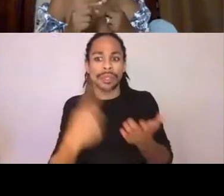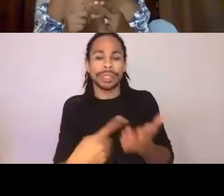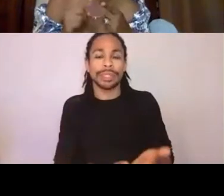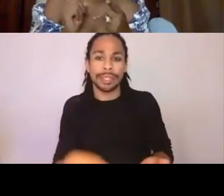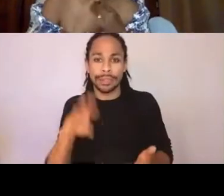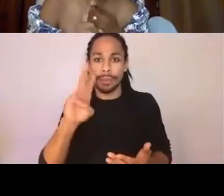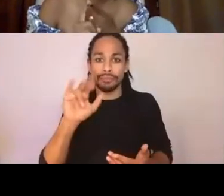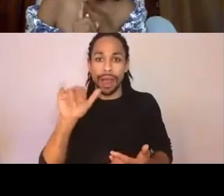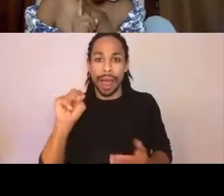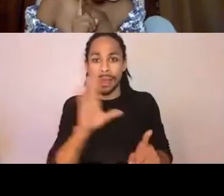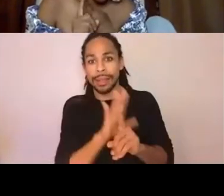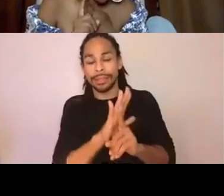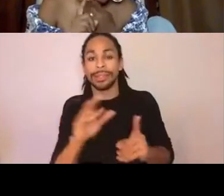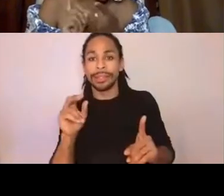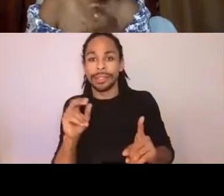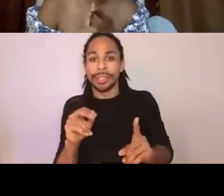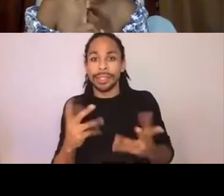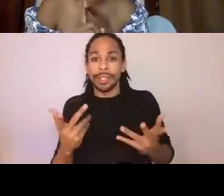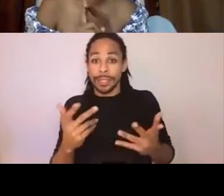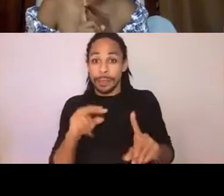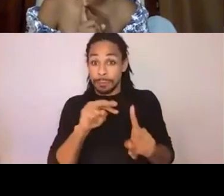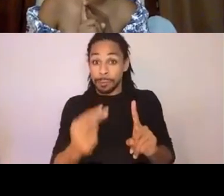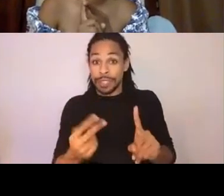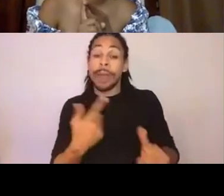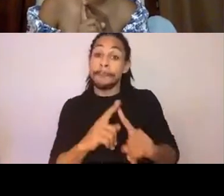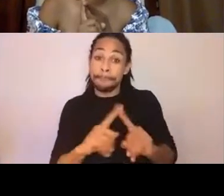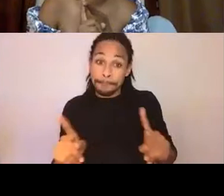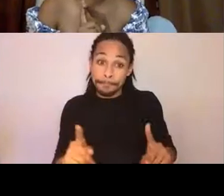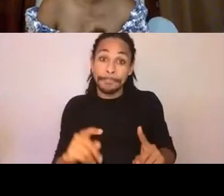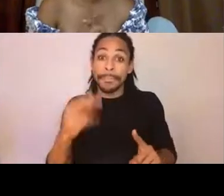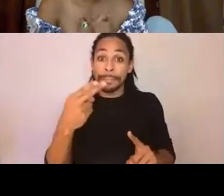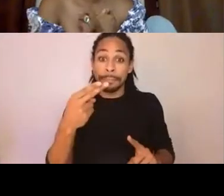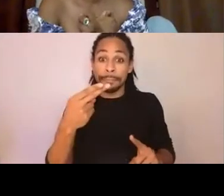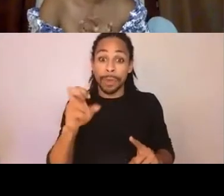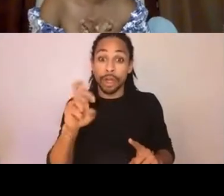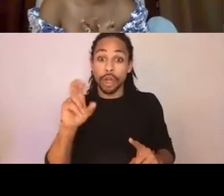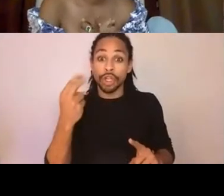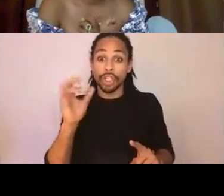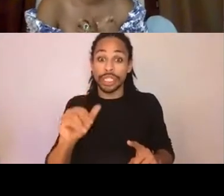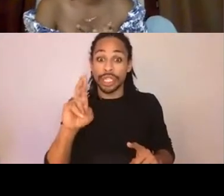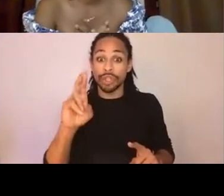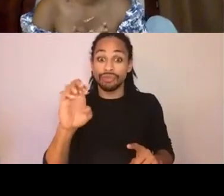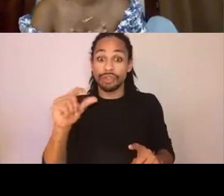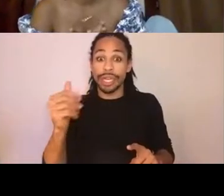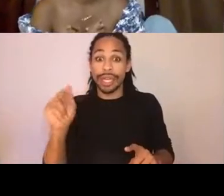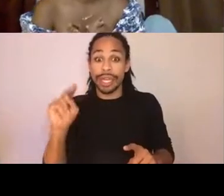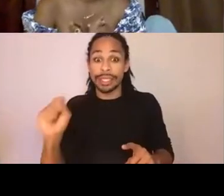my perspective. But Toshi Regan's Parable of the Sower is an incredible piece of